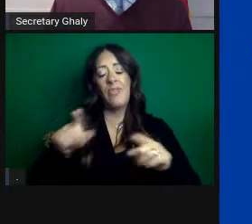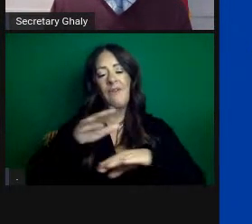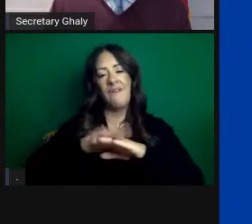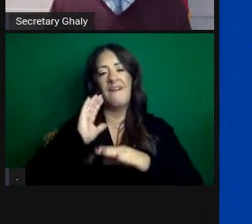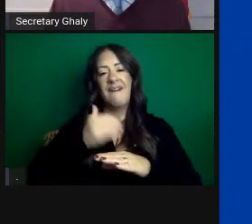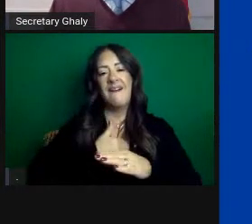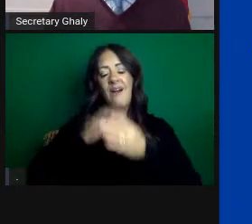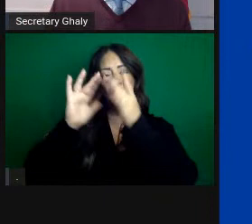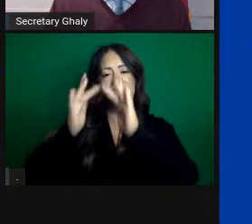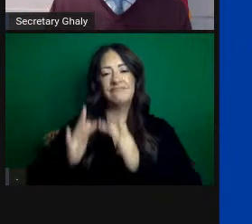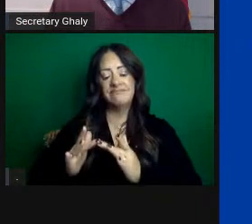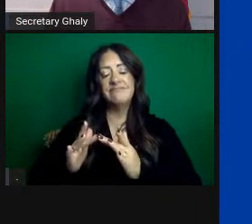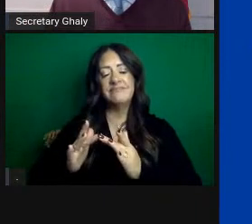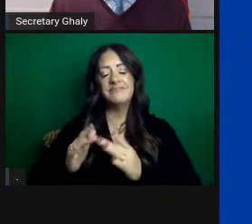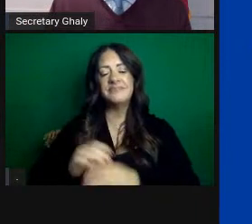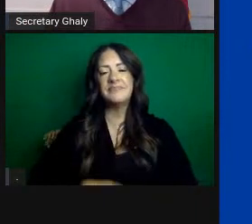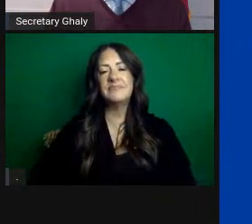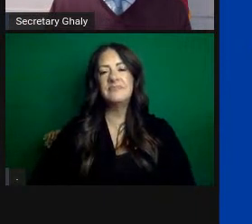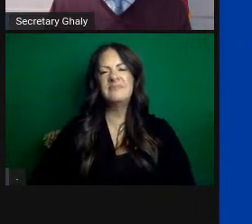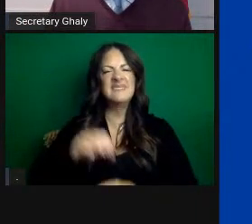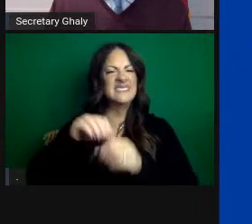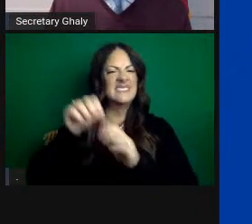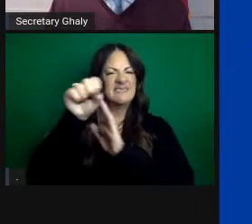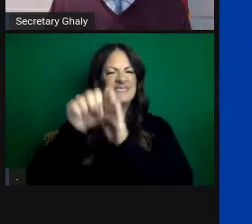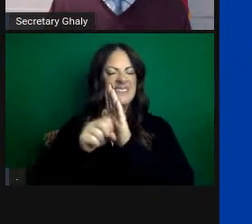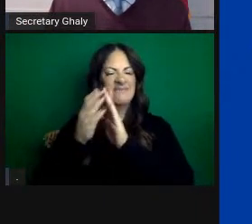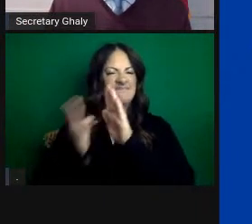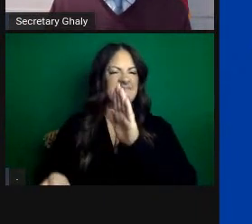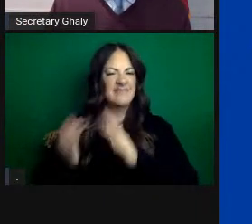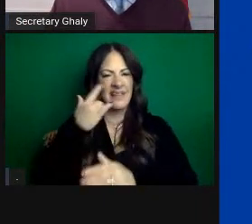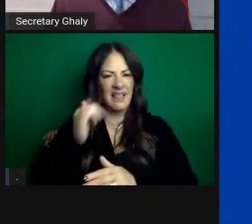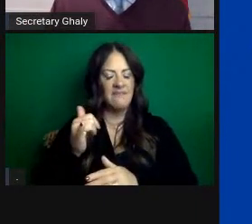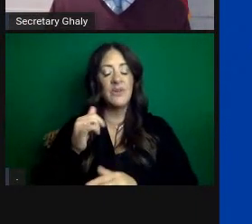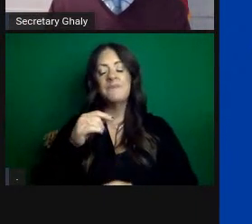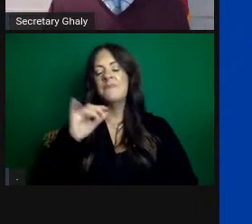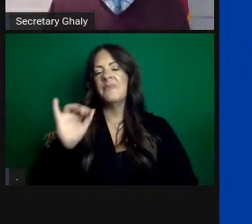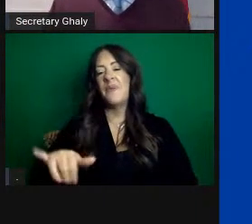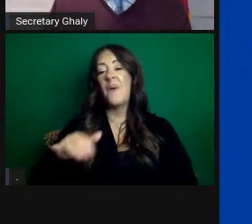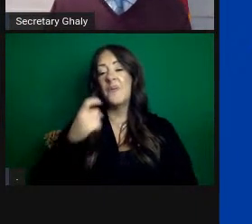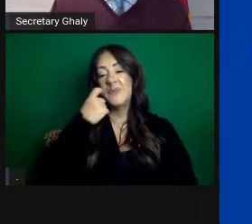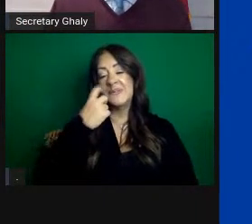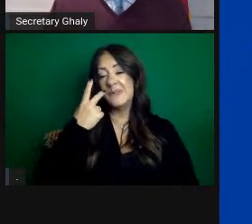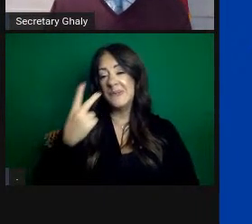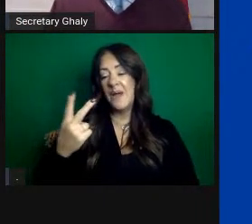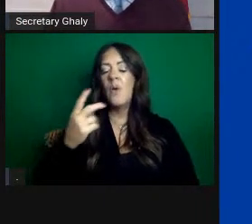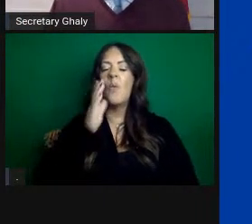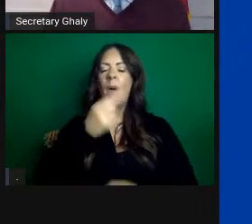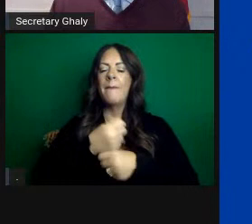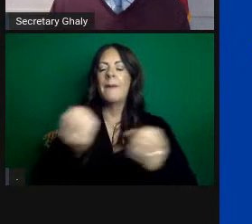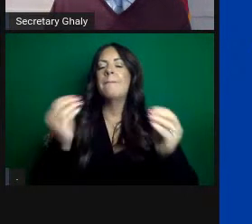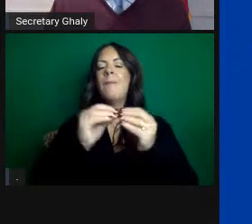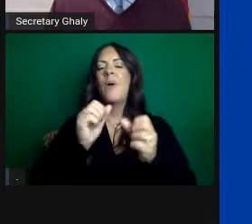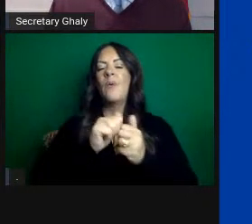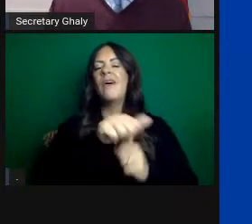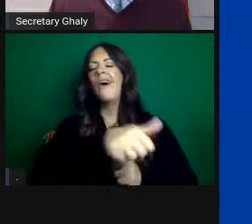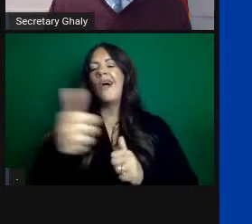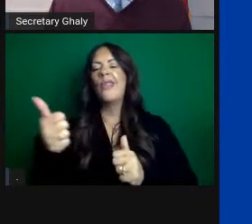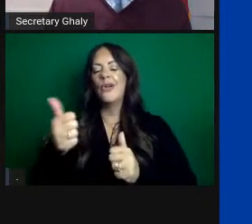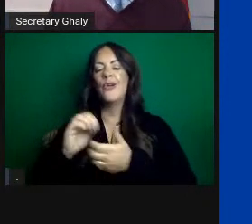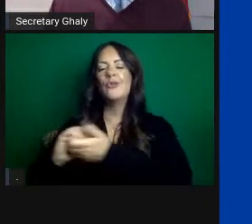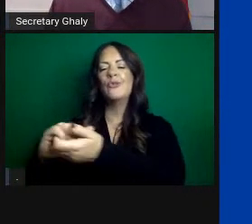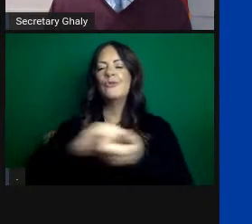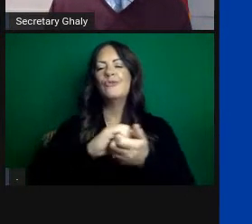networks across the state. These are just the beginning, more to come with greater partners as well. Next slide.